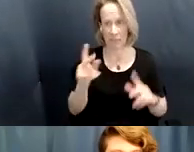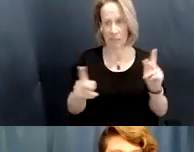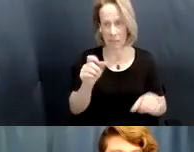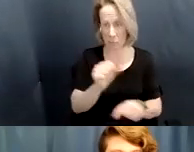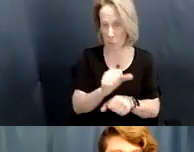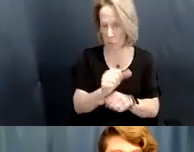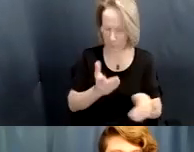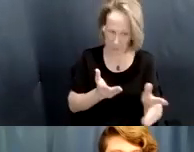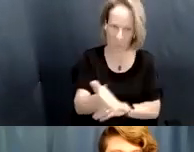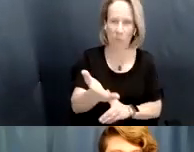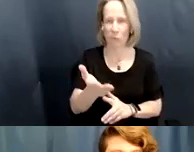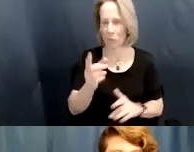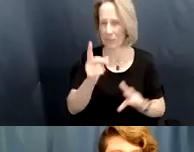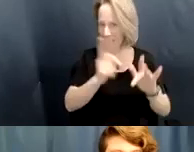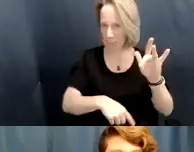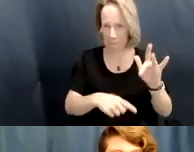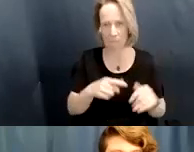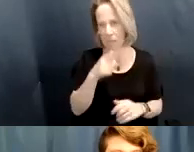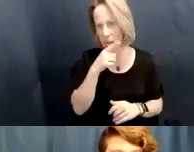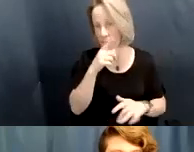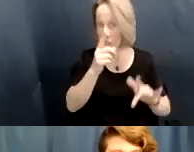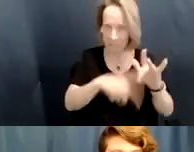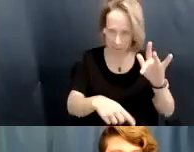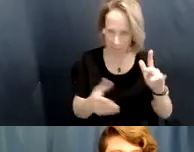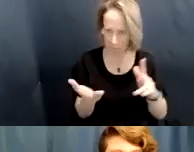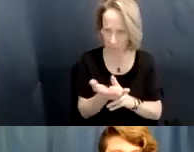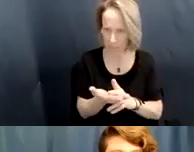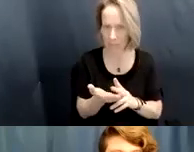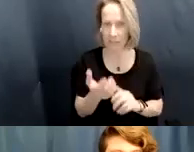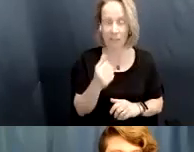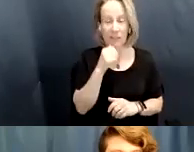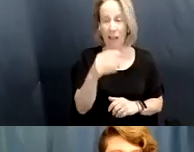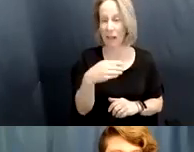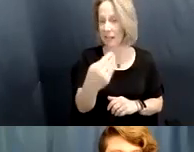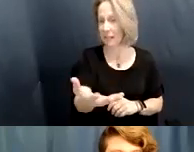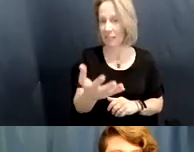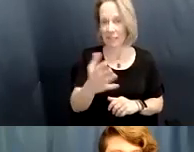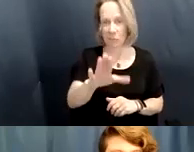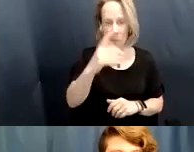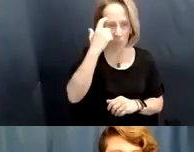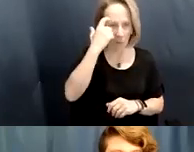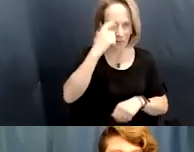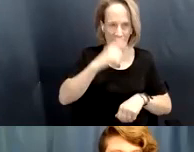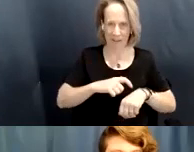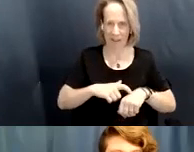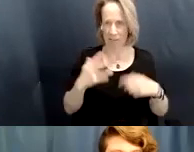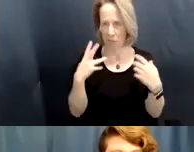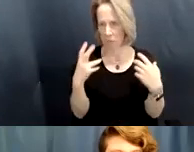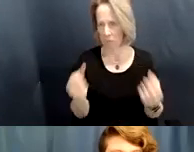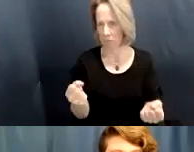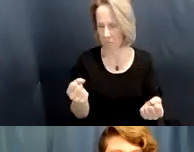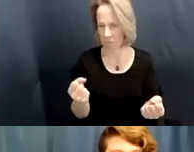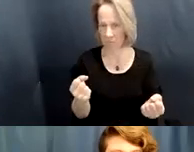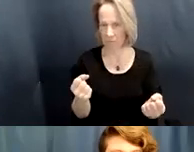through those breaks. We're not giving our brain the ability to replenish that sense of